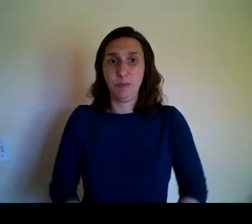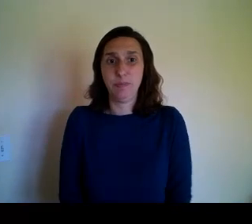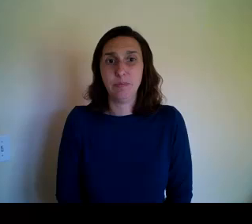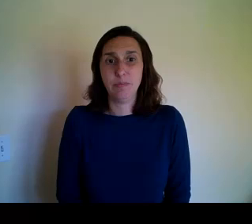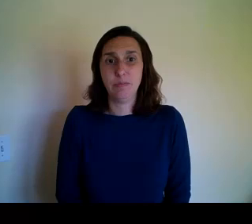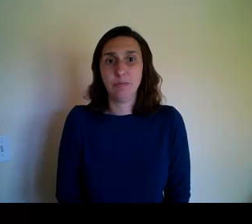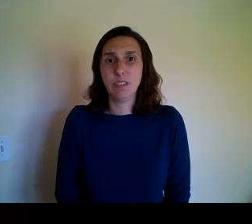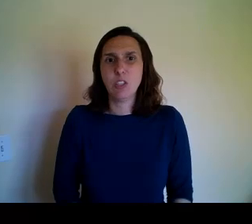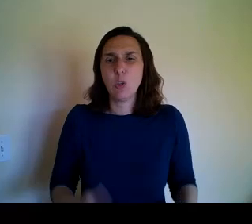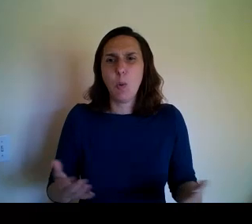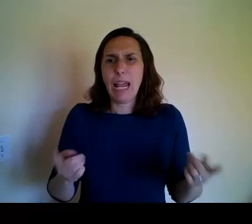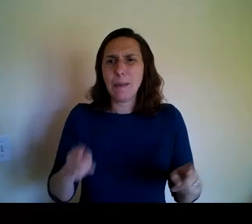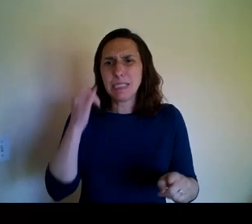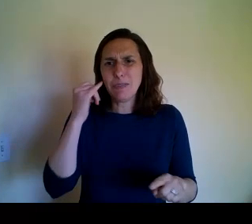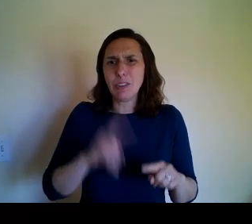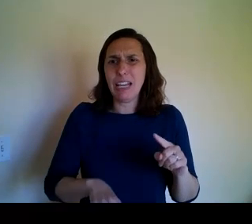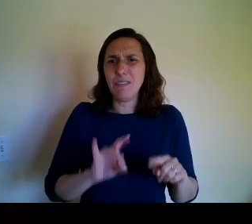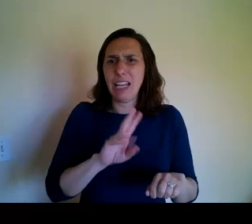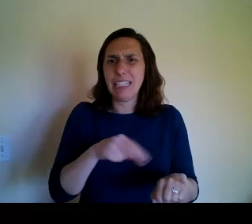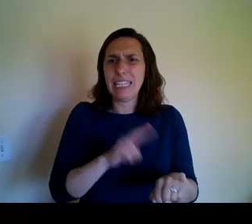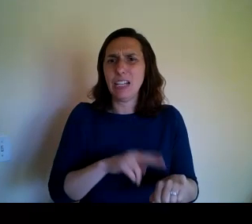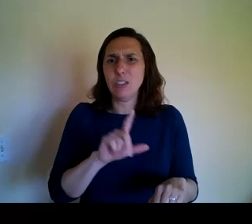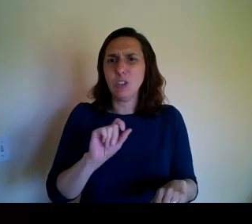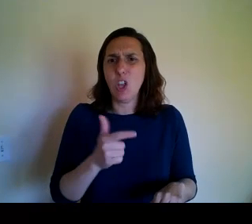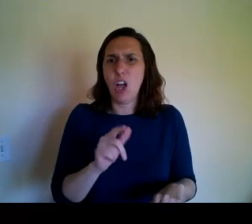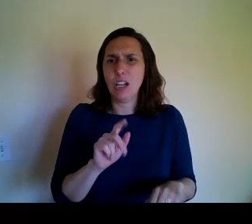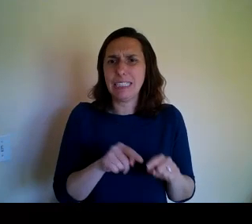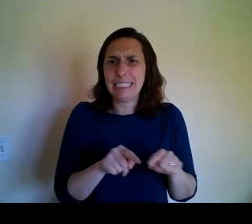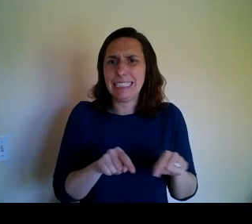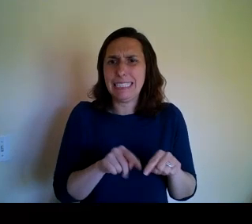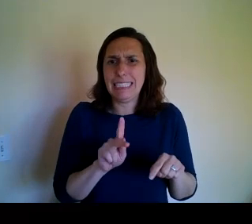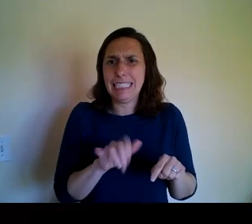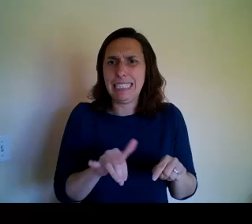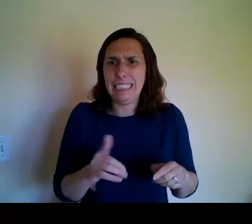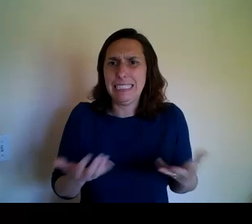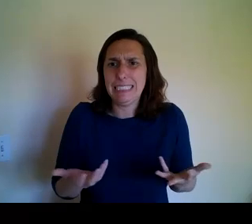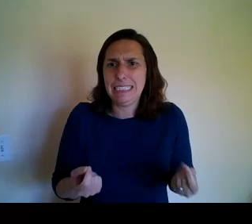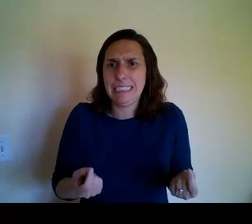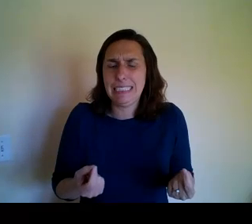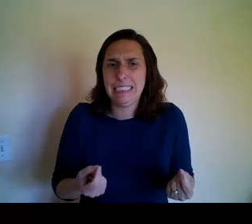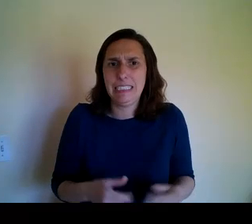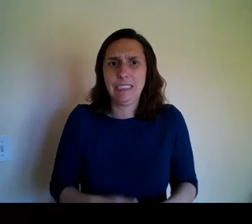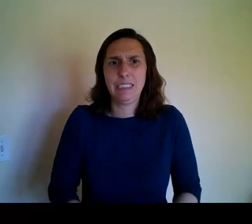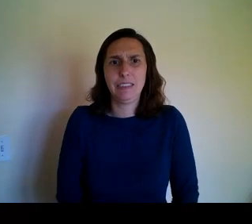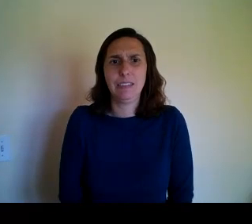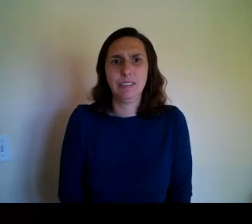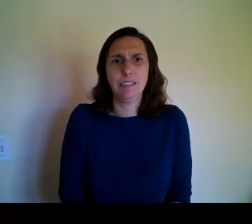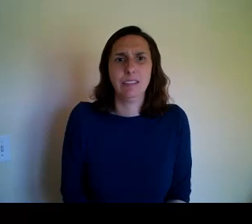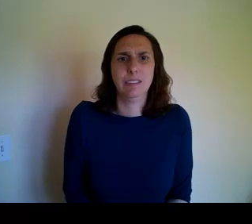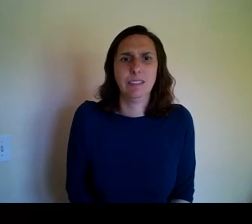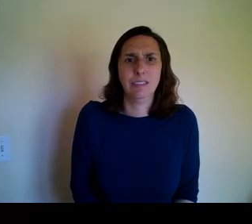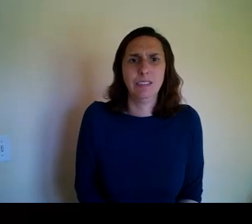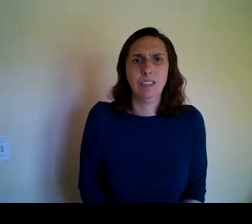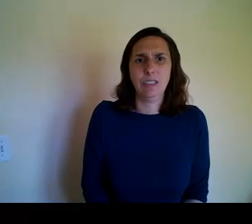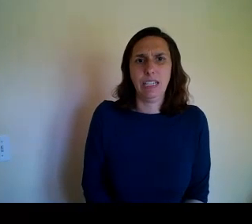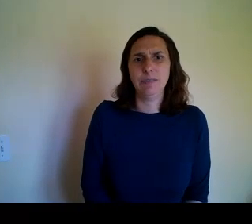find the natural log key? So I'm going to take all my steps down to here, and I'm going to change over to a pinky color. And